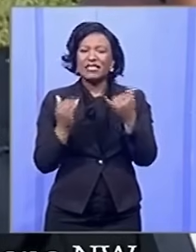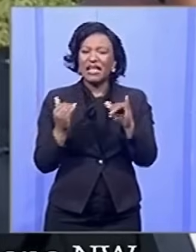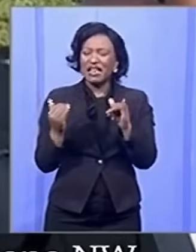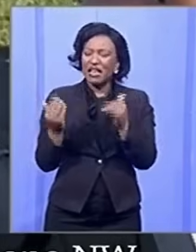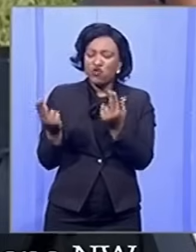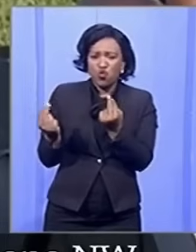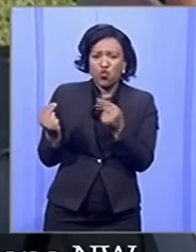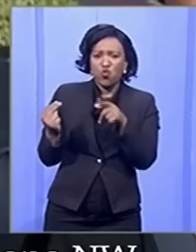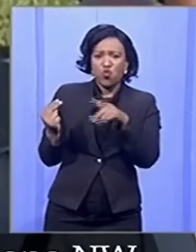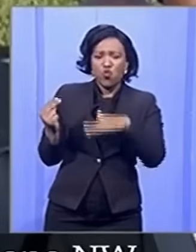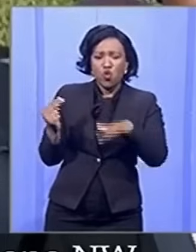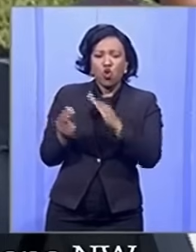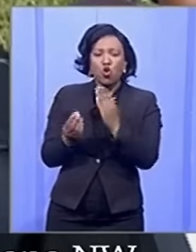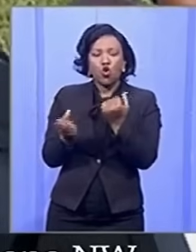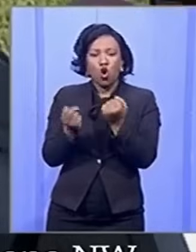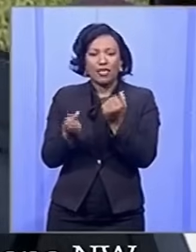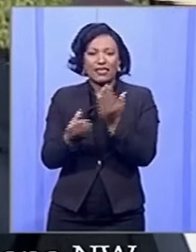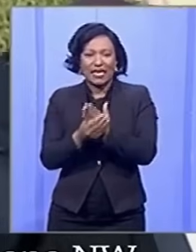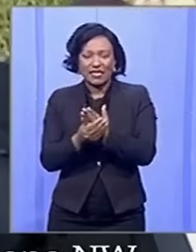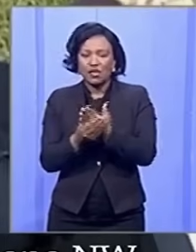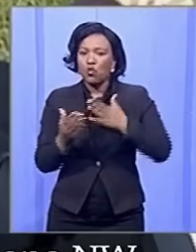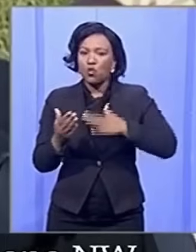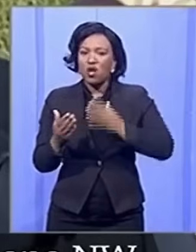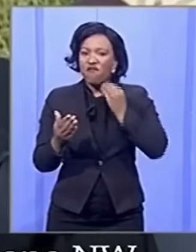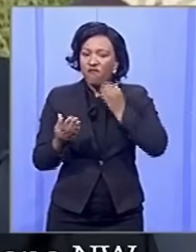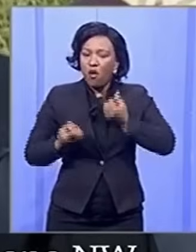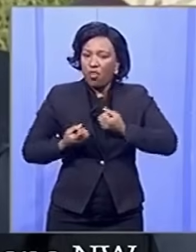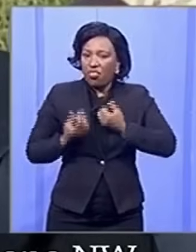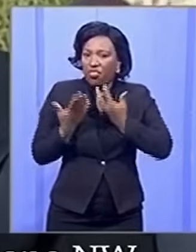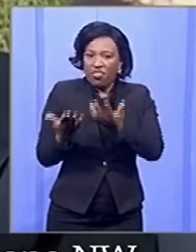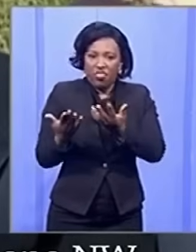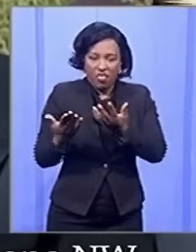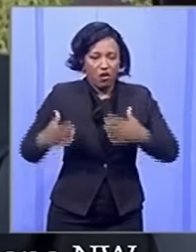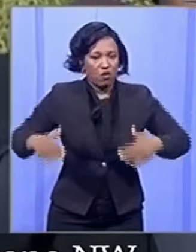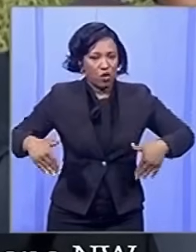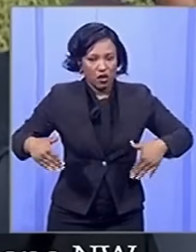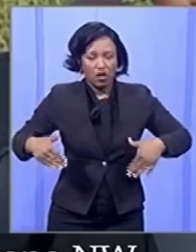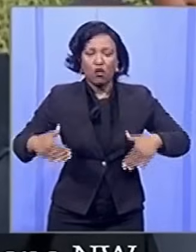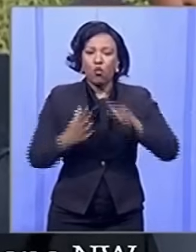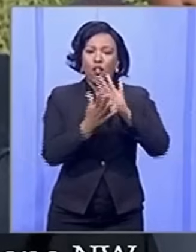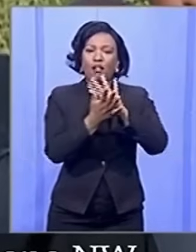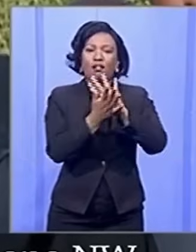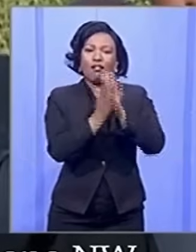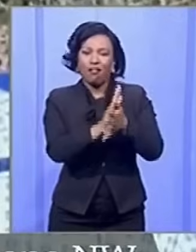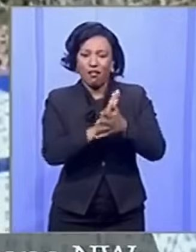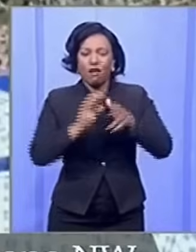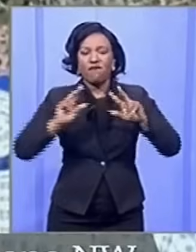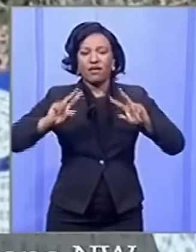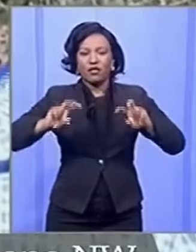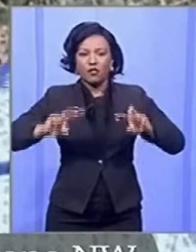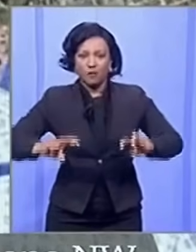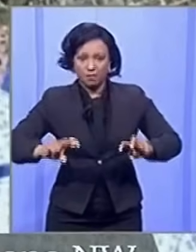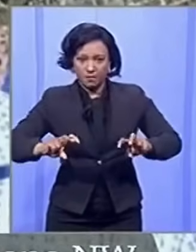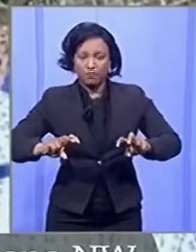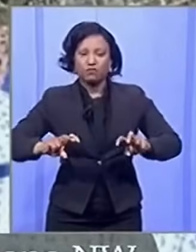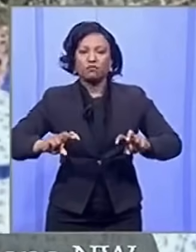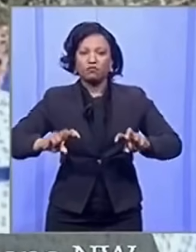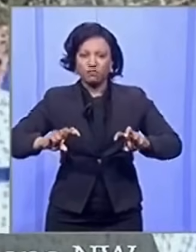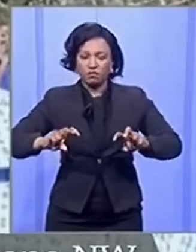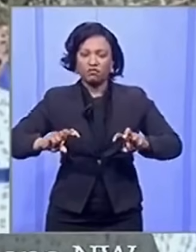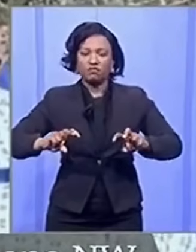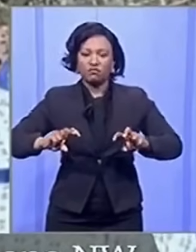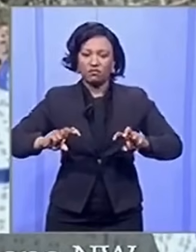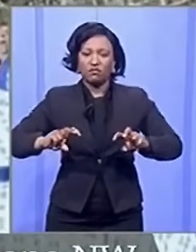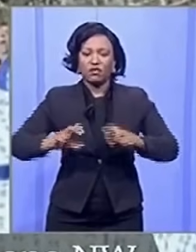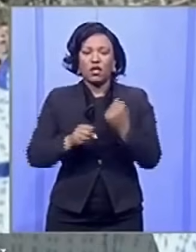police protocol dictates that you don't divulge any other information that can impede the investigations. We indicate that we've got additional teams